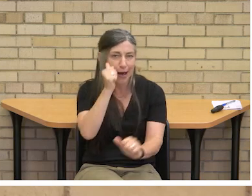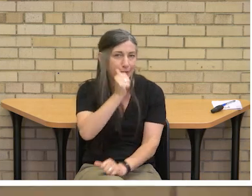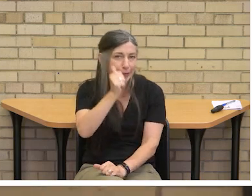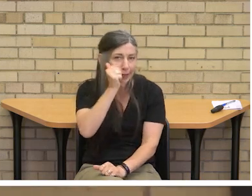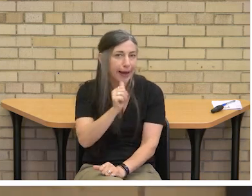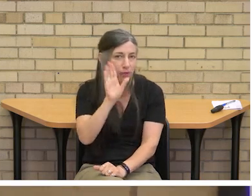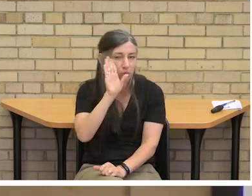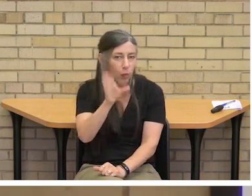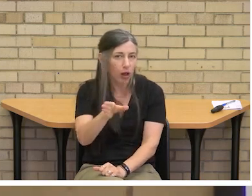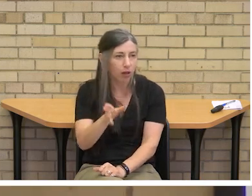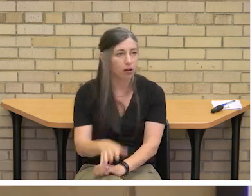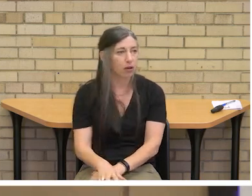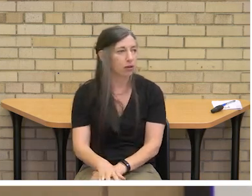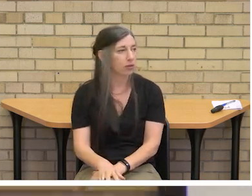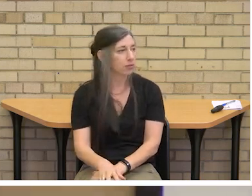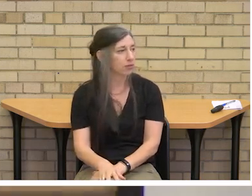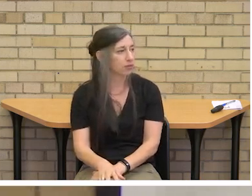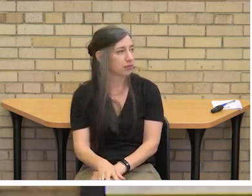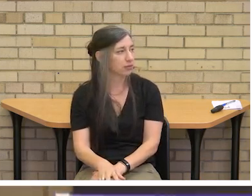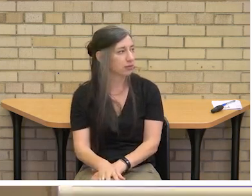project.